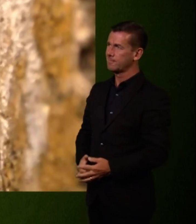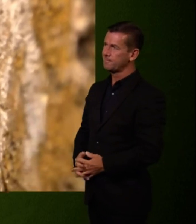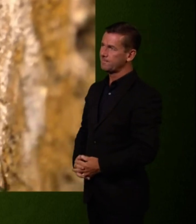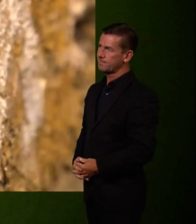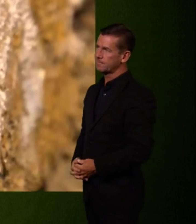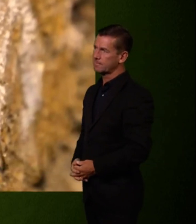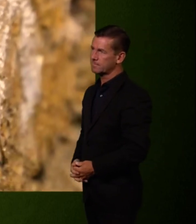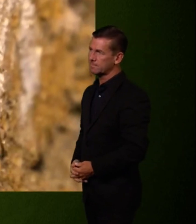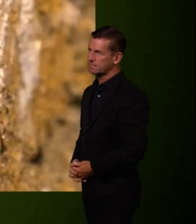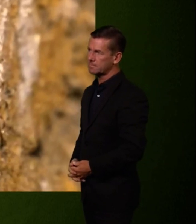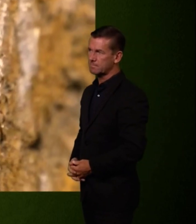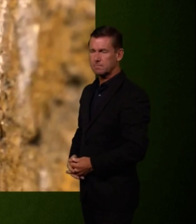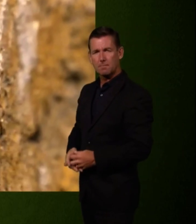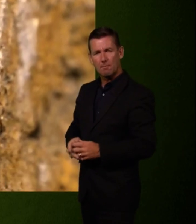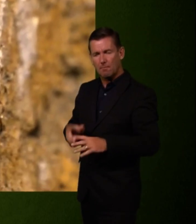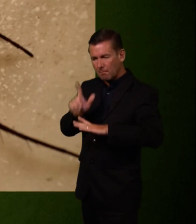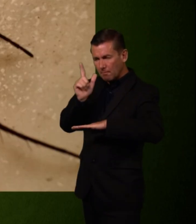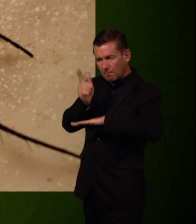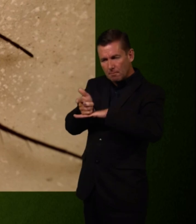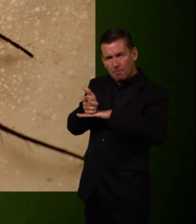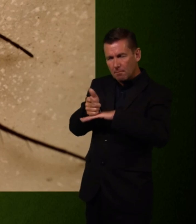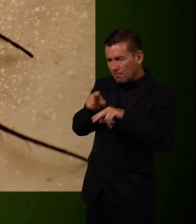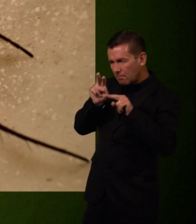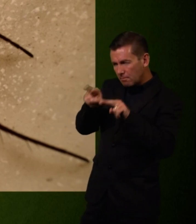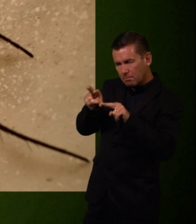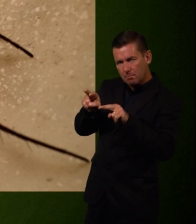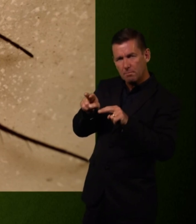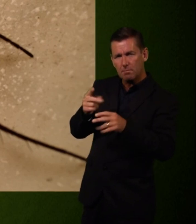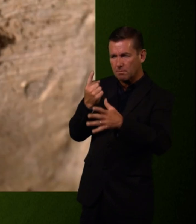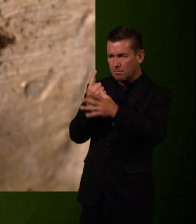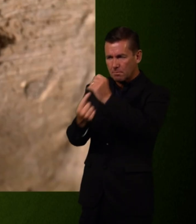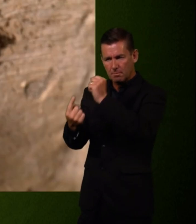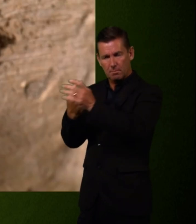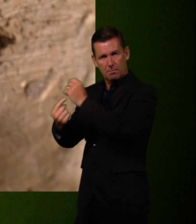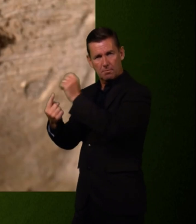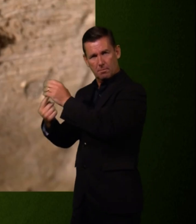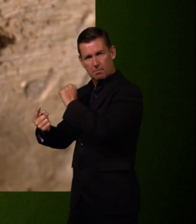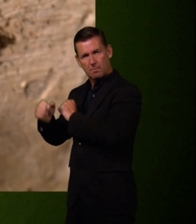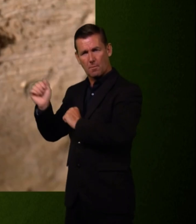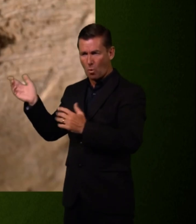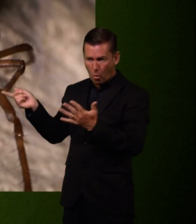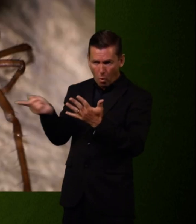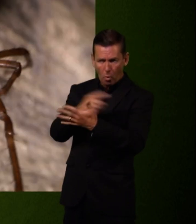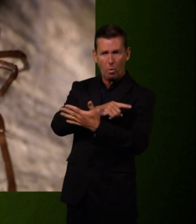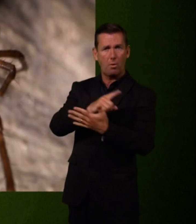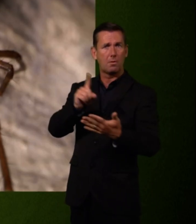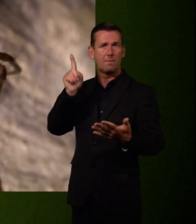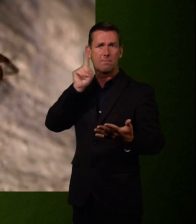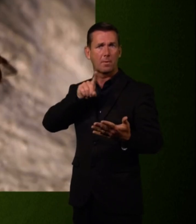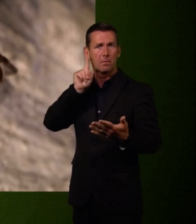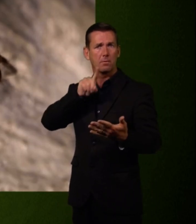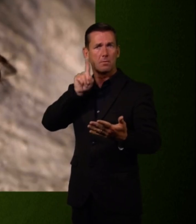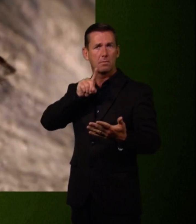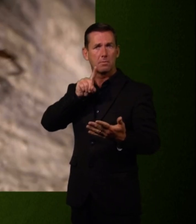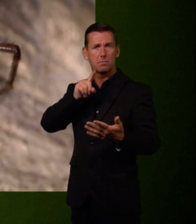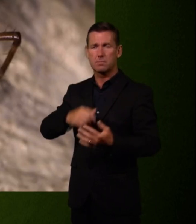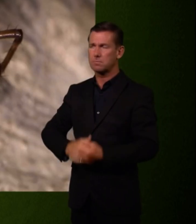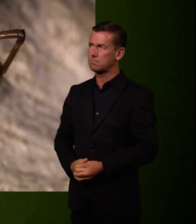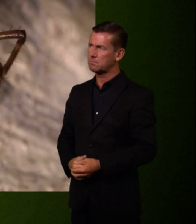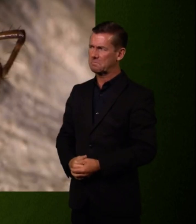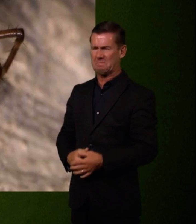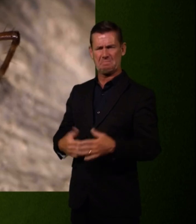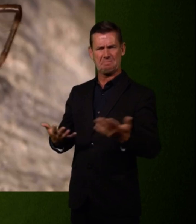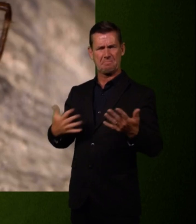From what we have observed so far, all the individuals in this tomb right now are females. One theory